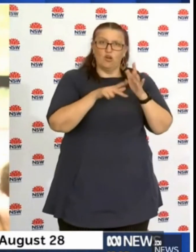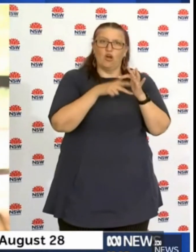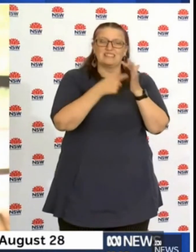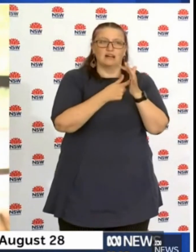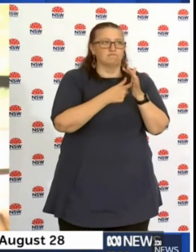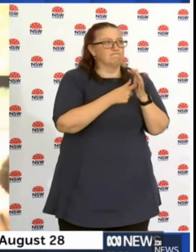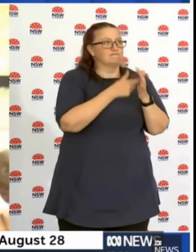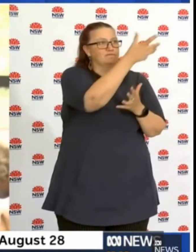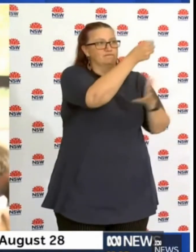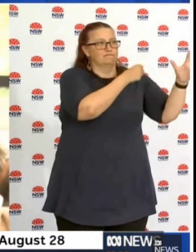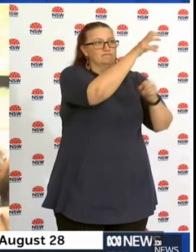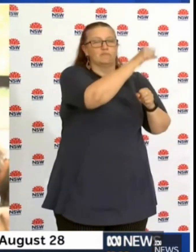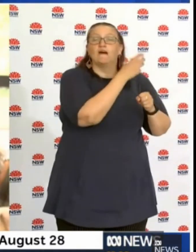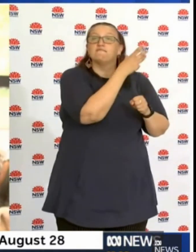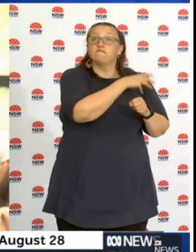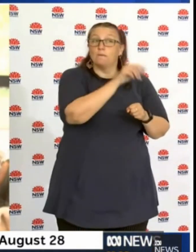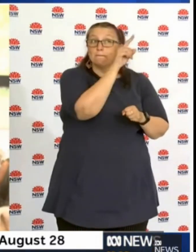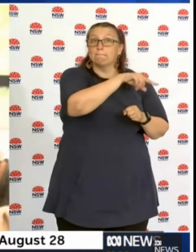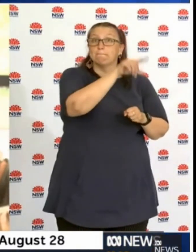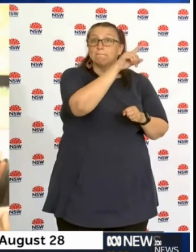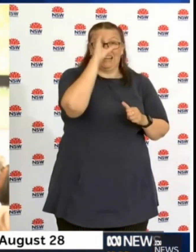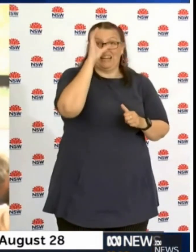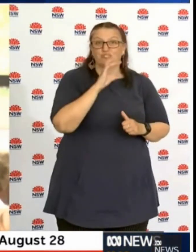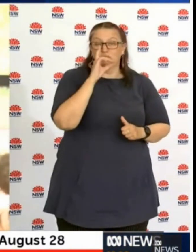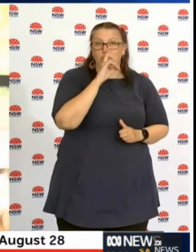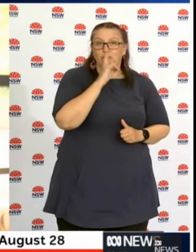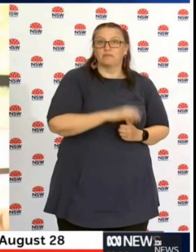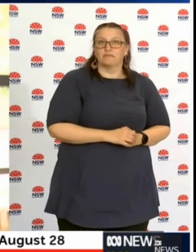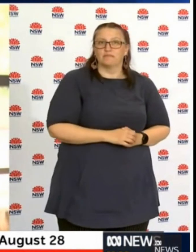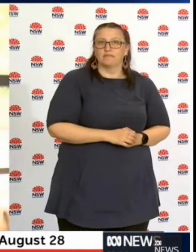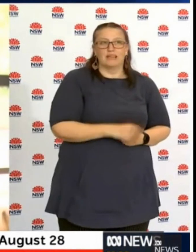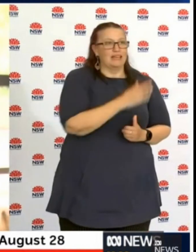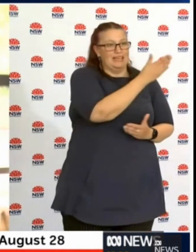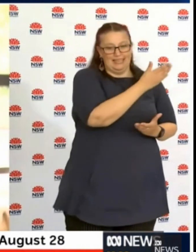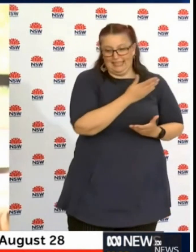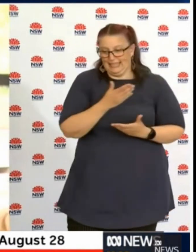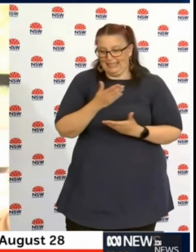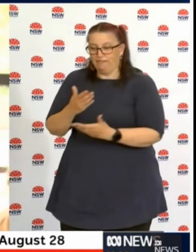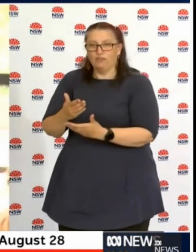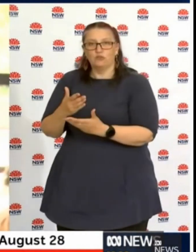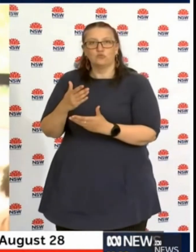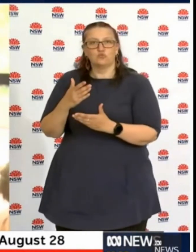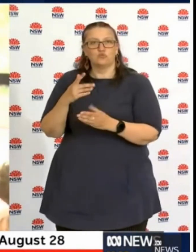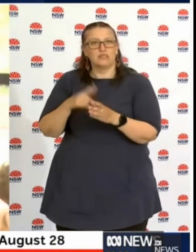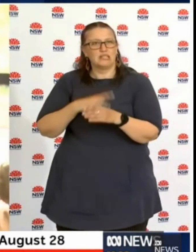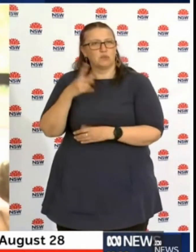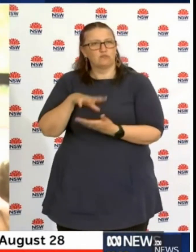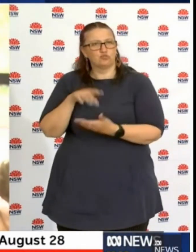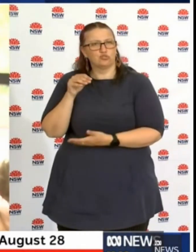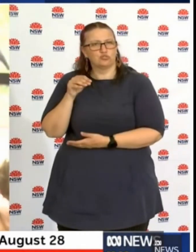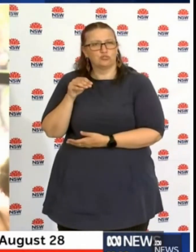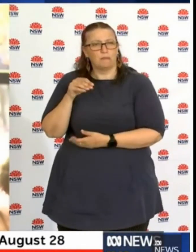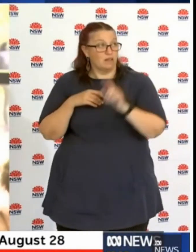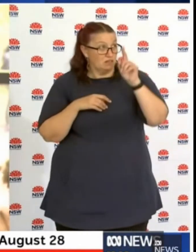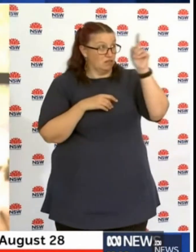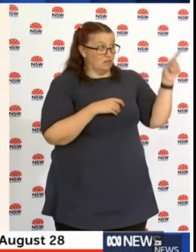And essentially we're putting students who are sitting their HSC above people aged 40 to 60 who are more likely to die of COVID when they're the most